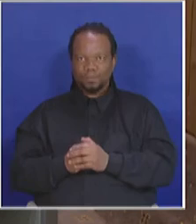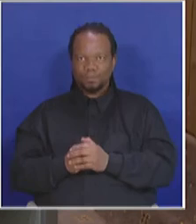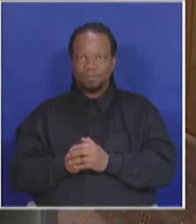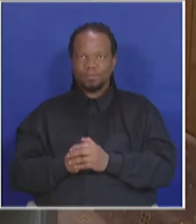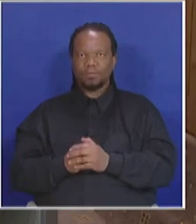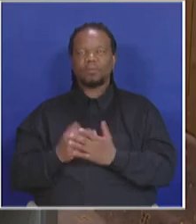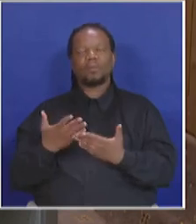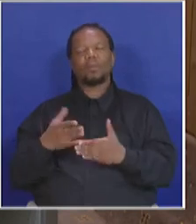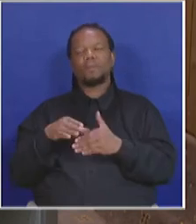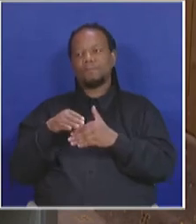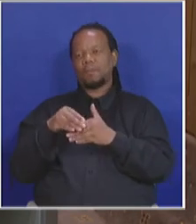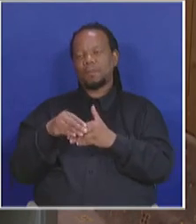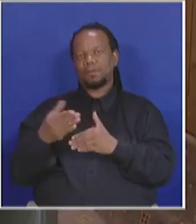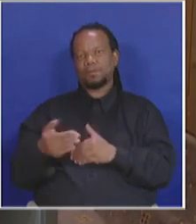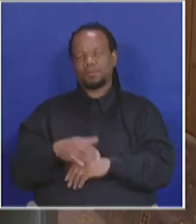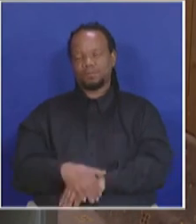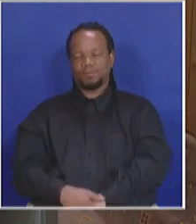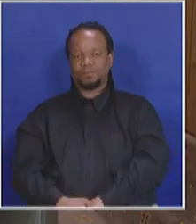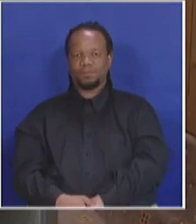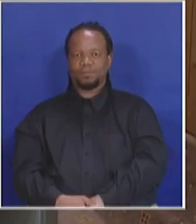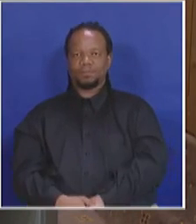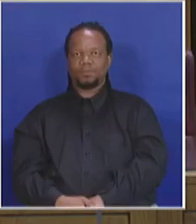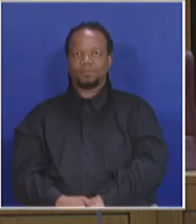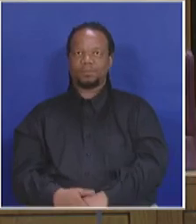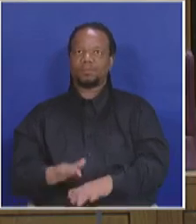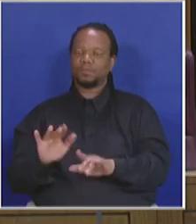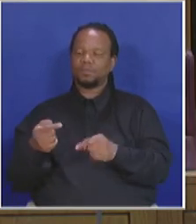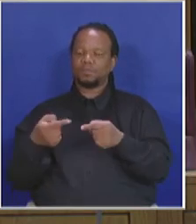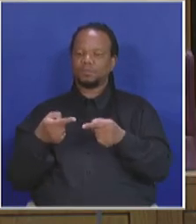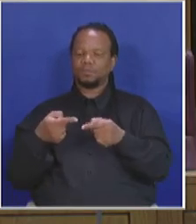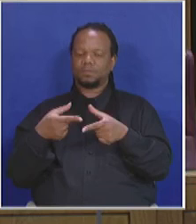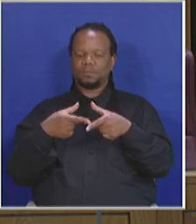Honourable members, that concludes the debate.